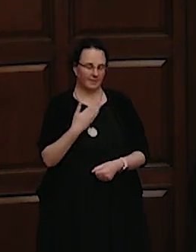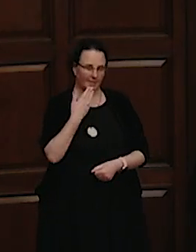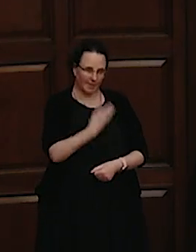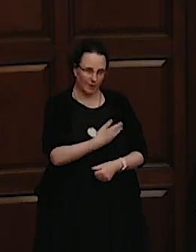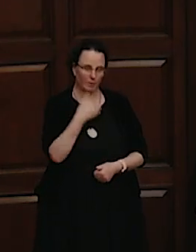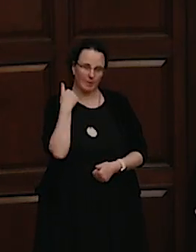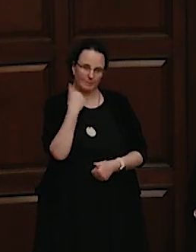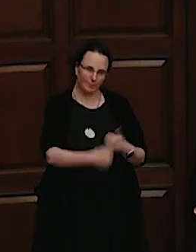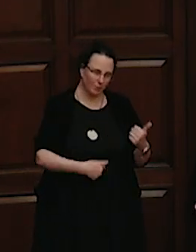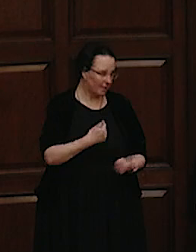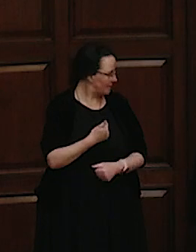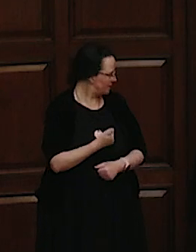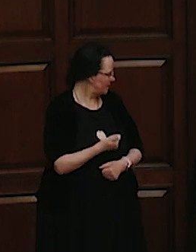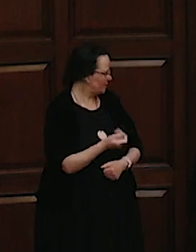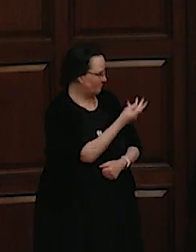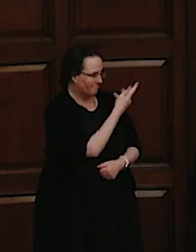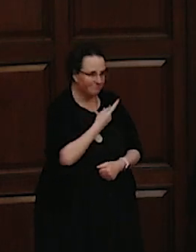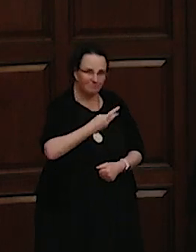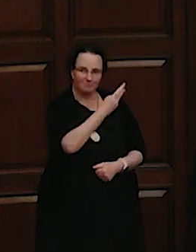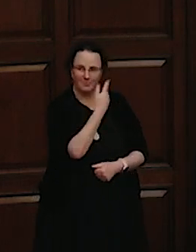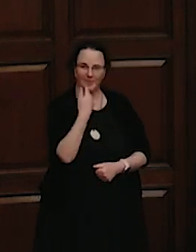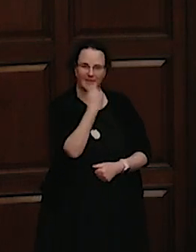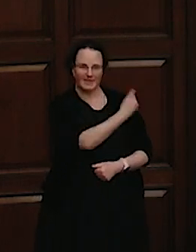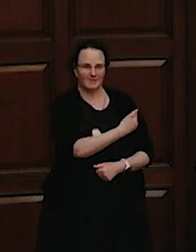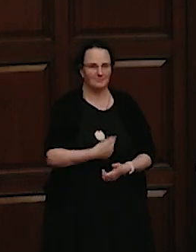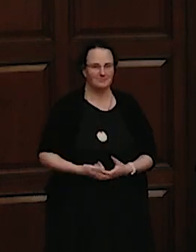appreciation to all the participants.